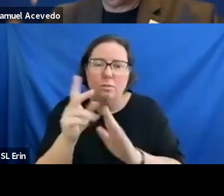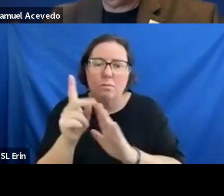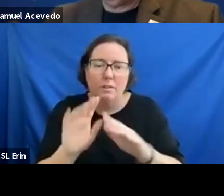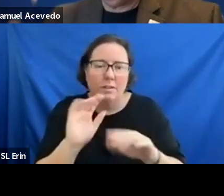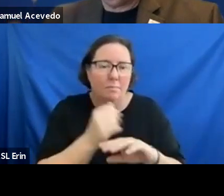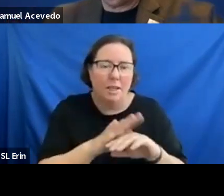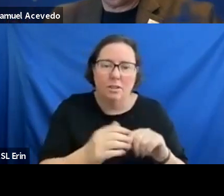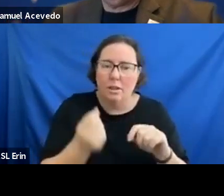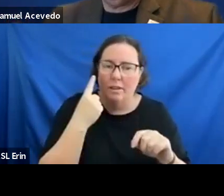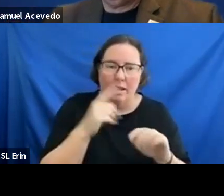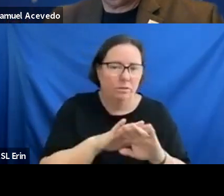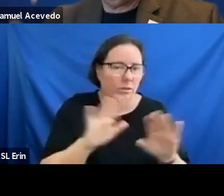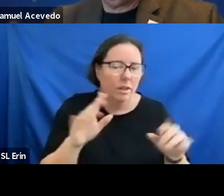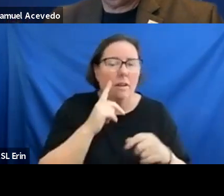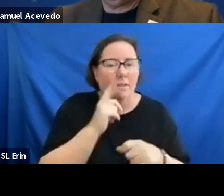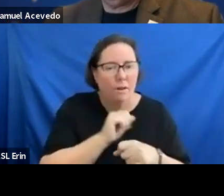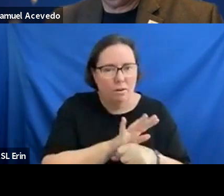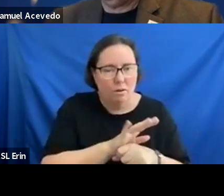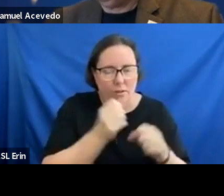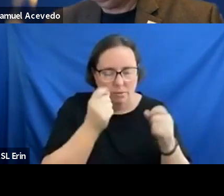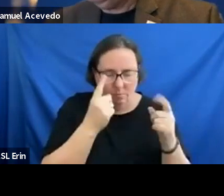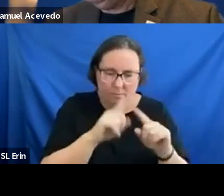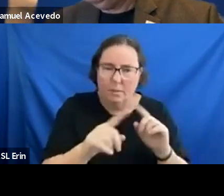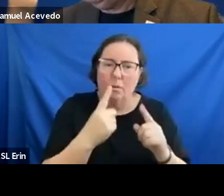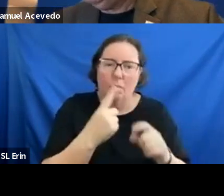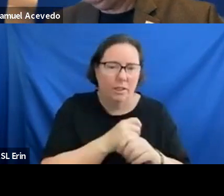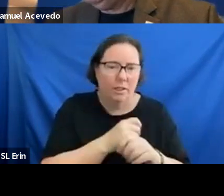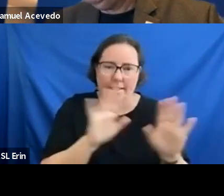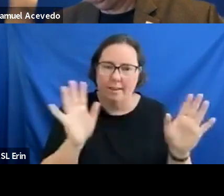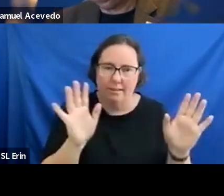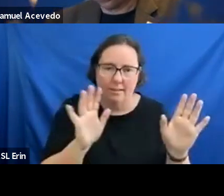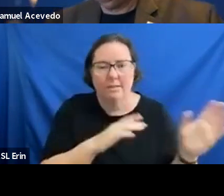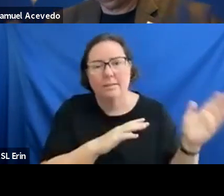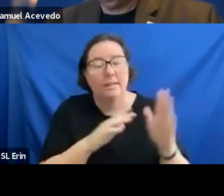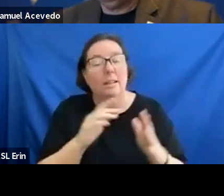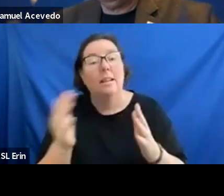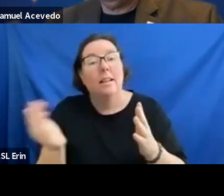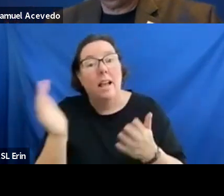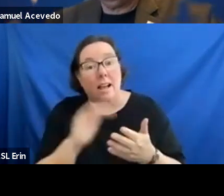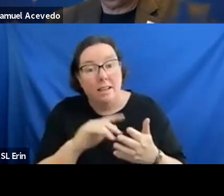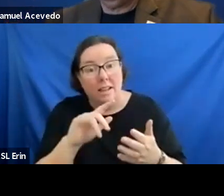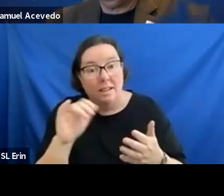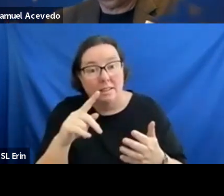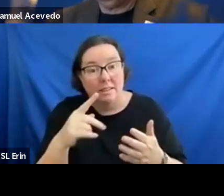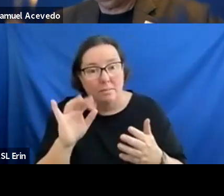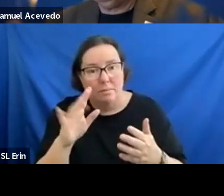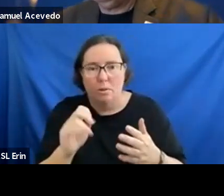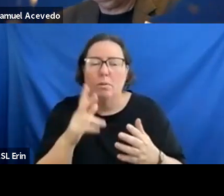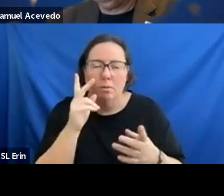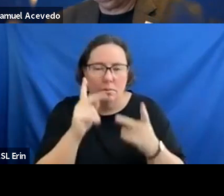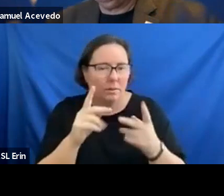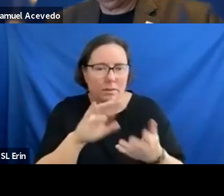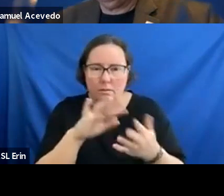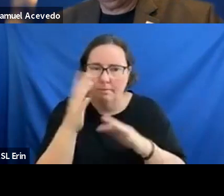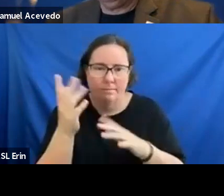it's just for COVID necessities 1-year plan. If another year of zip code plan continue, here's going to happen to my